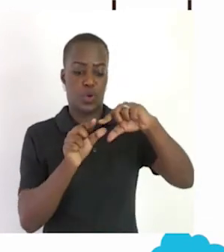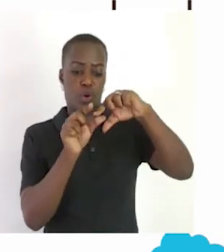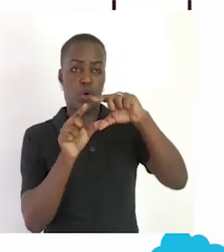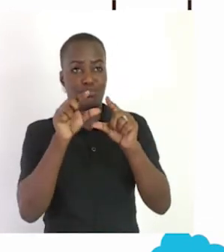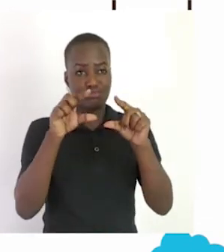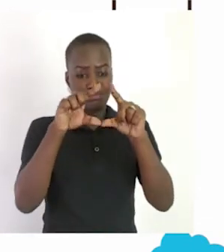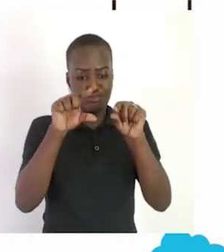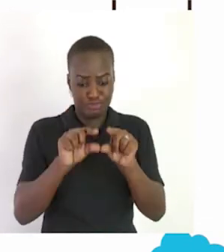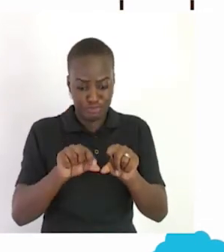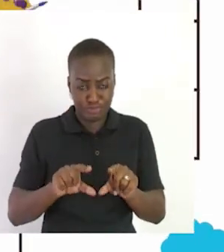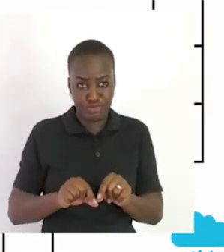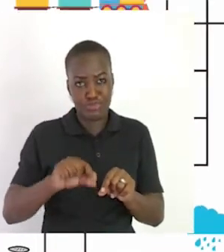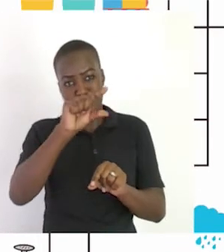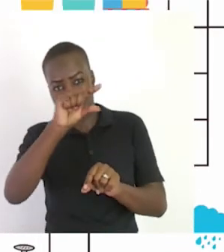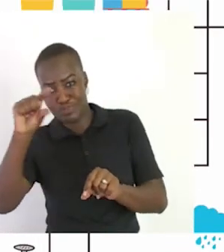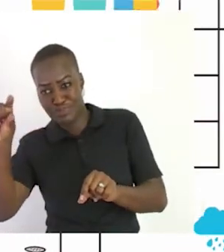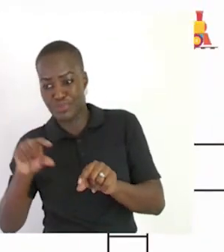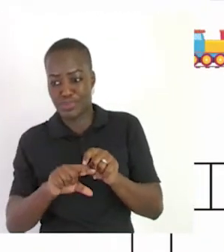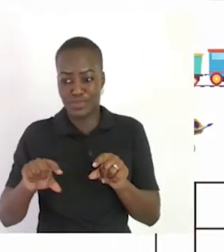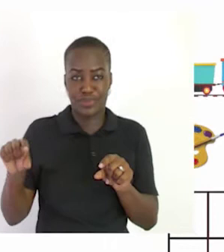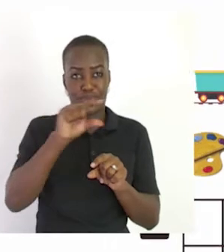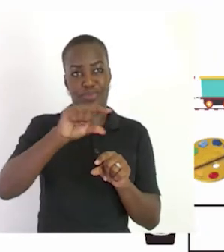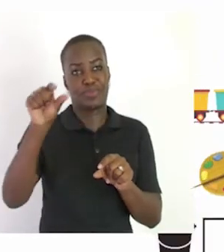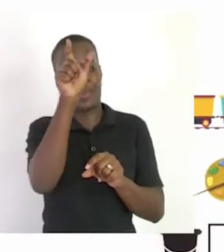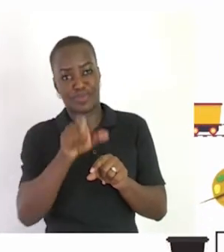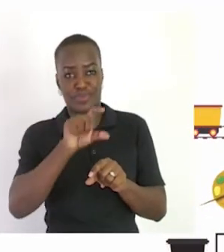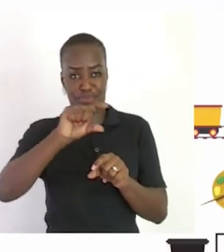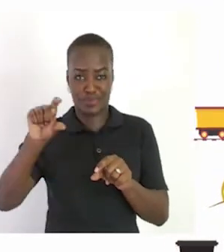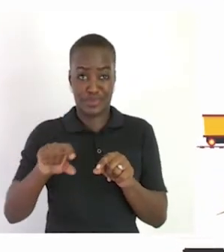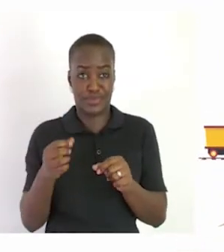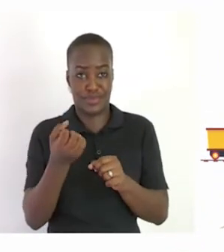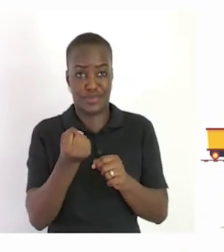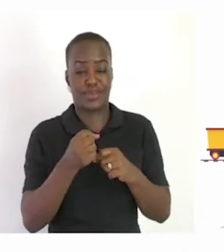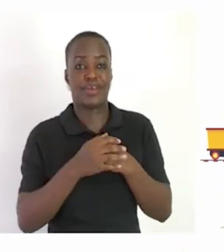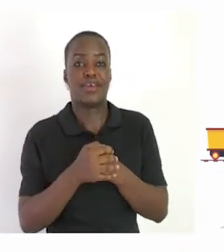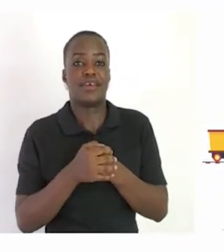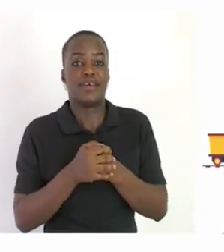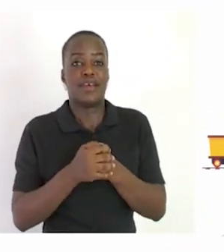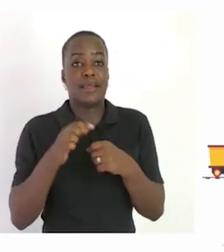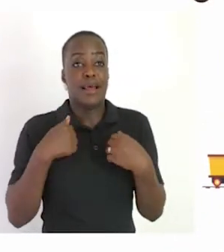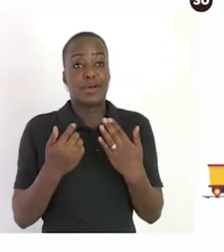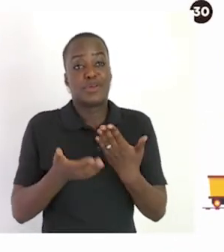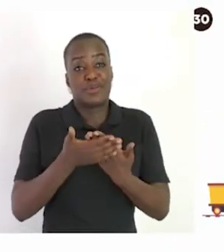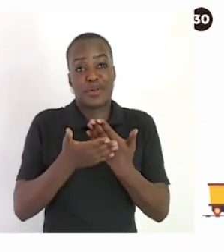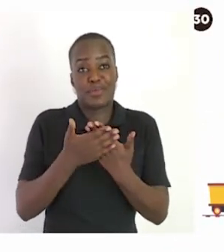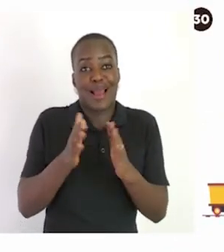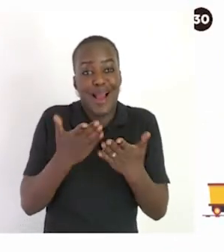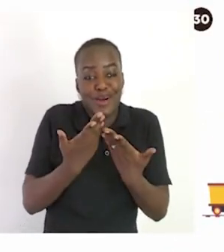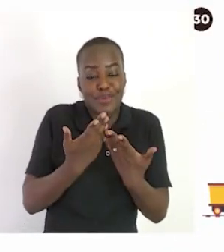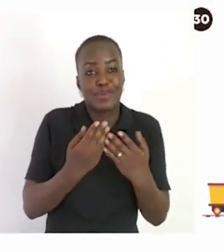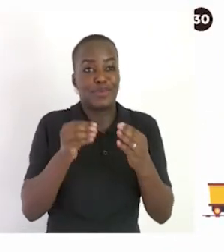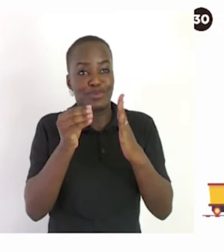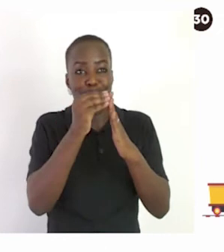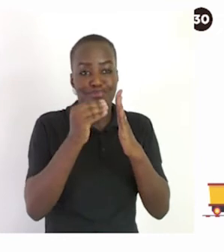crossword puzzle. Now normally crossword puzzles are for adults, but I'm going to teach you how to do a crossword